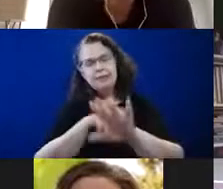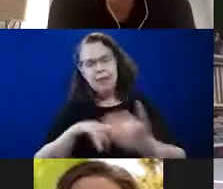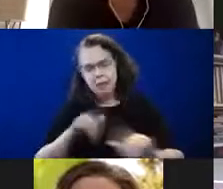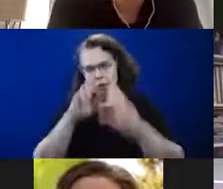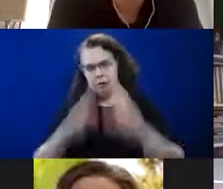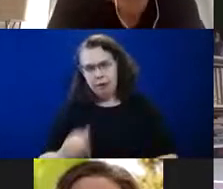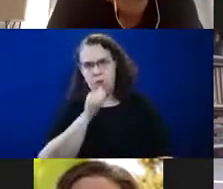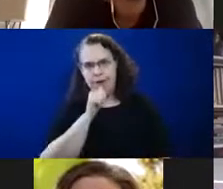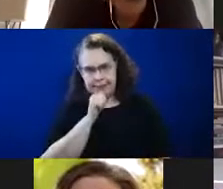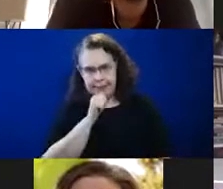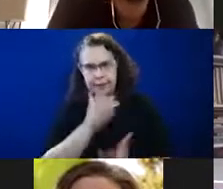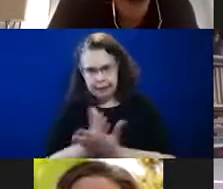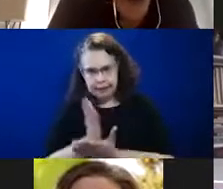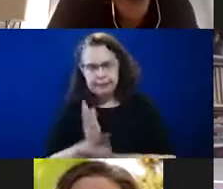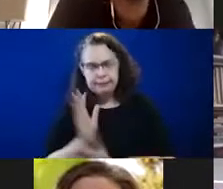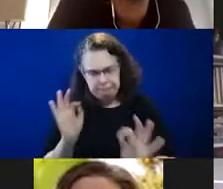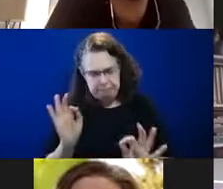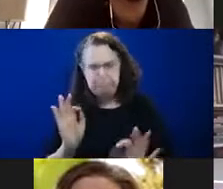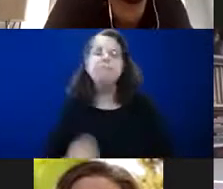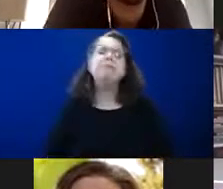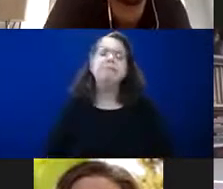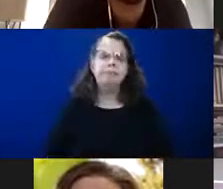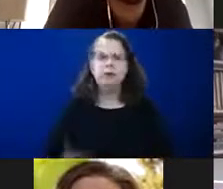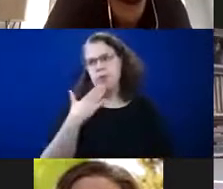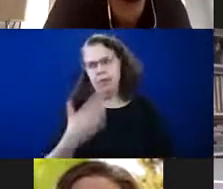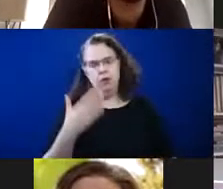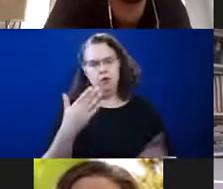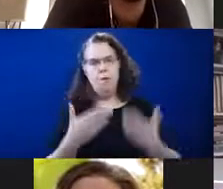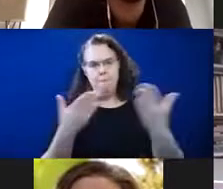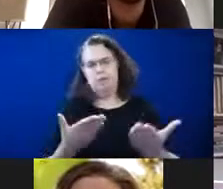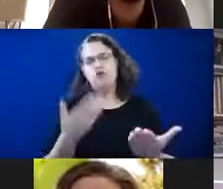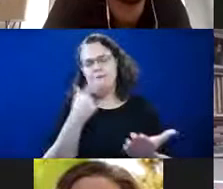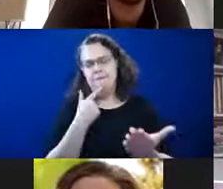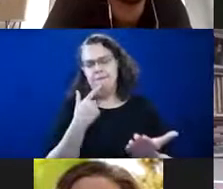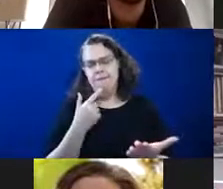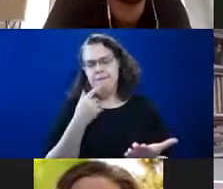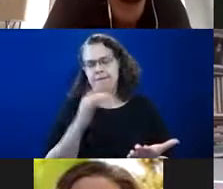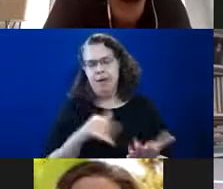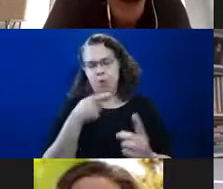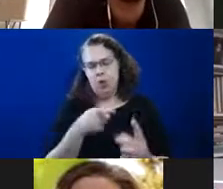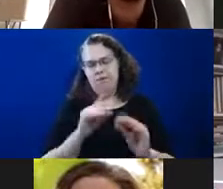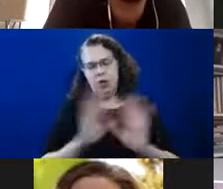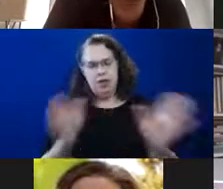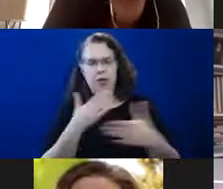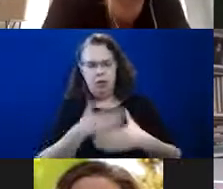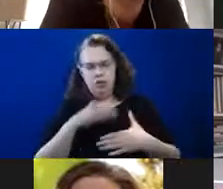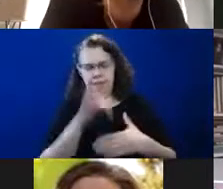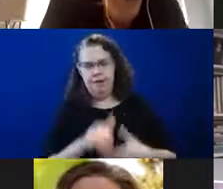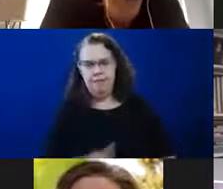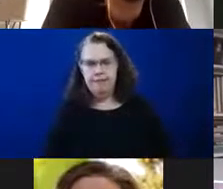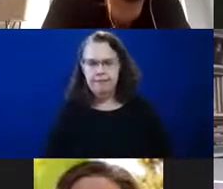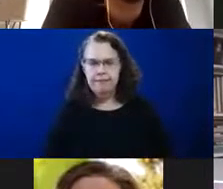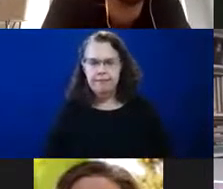privacy. So thank you for raising that, though, Astrid, so clearly. Appreciate it.